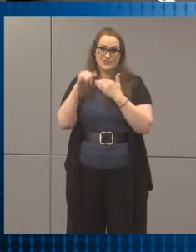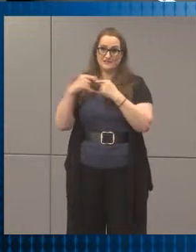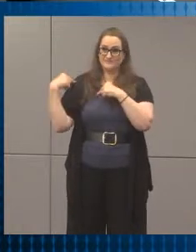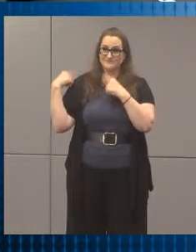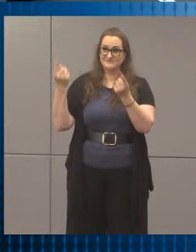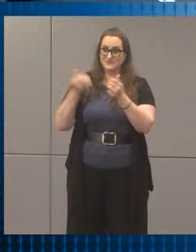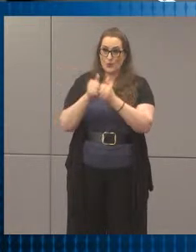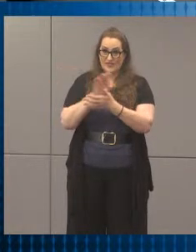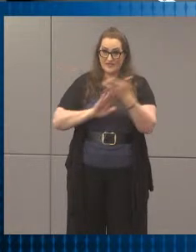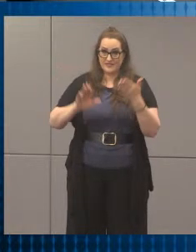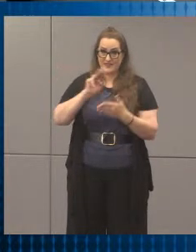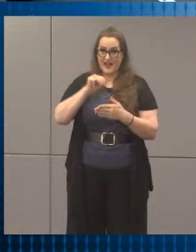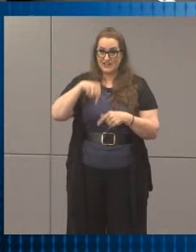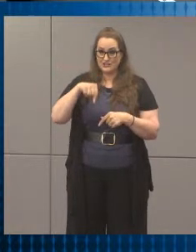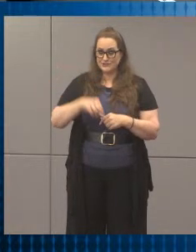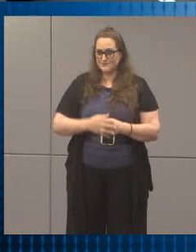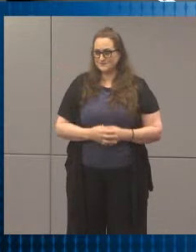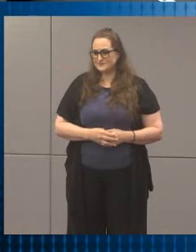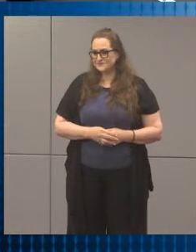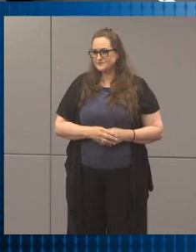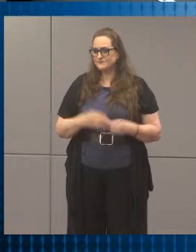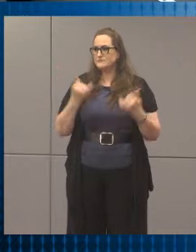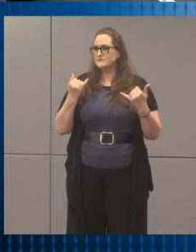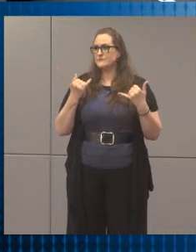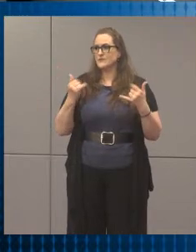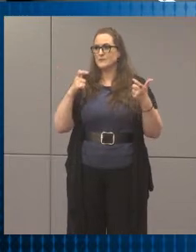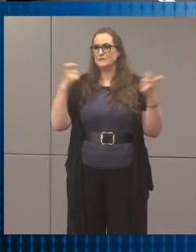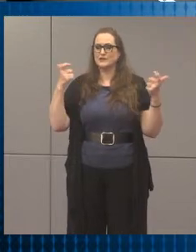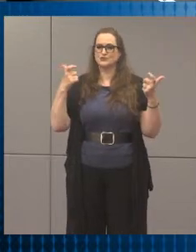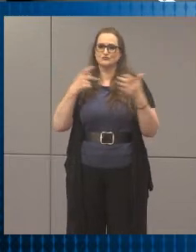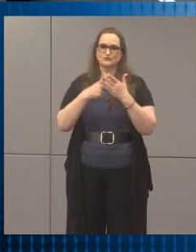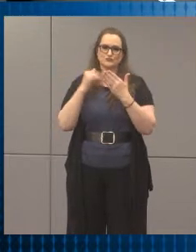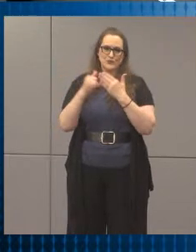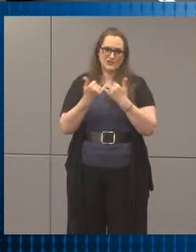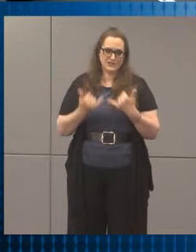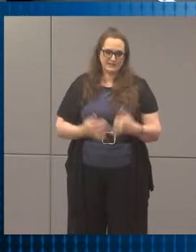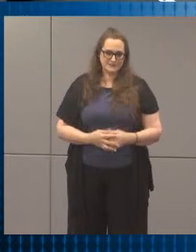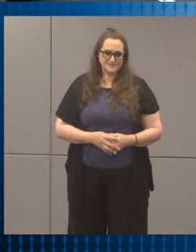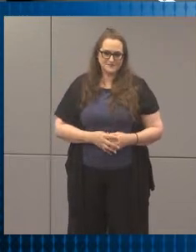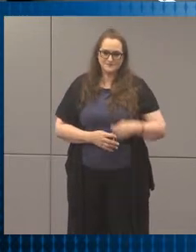with the college and our current major project.